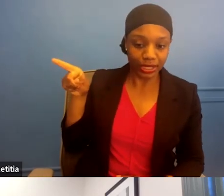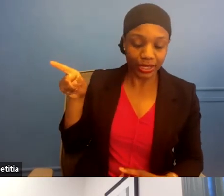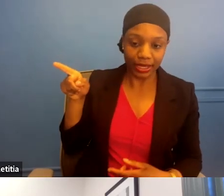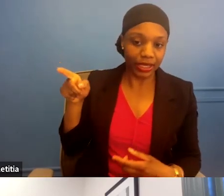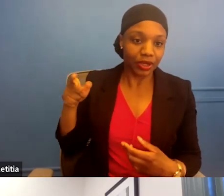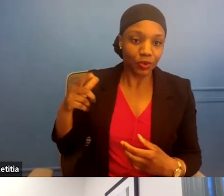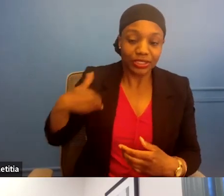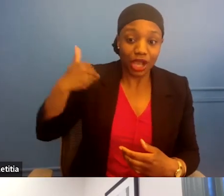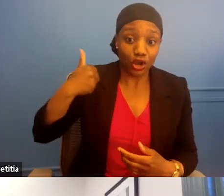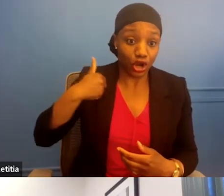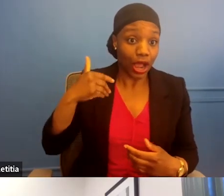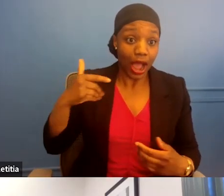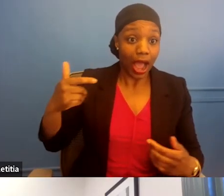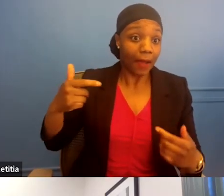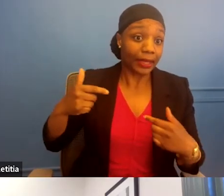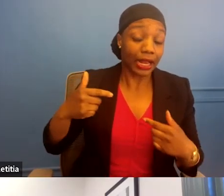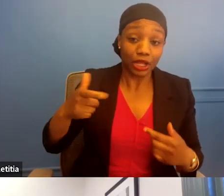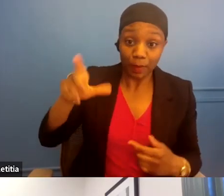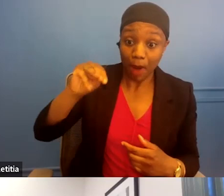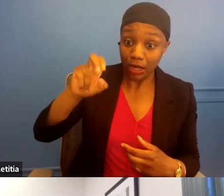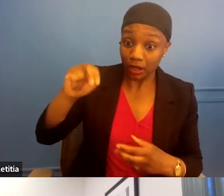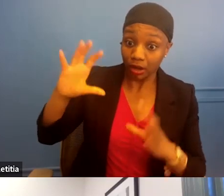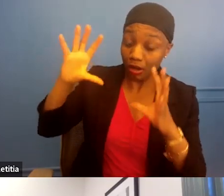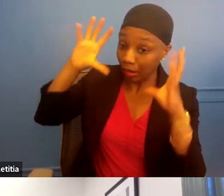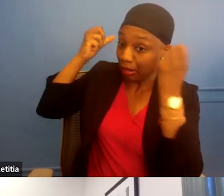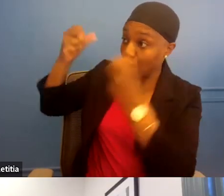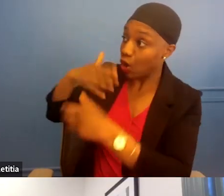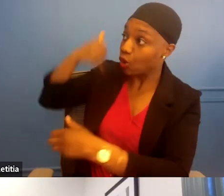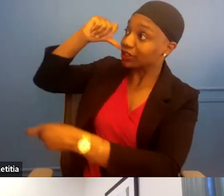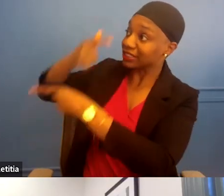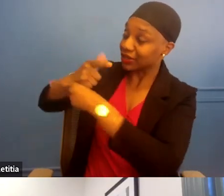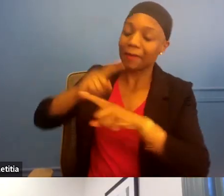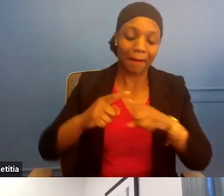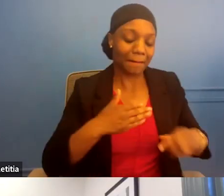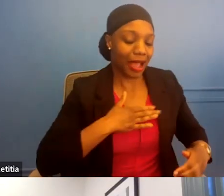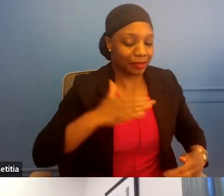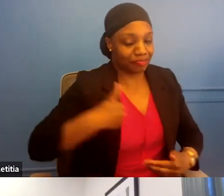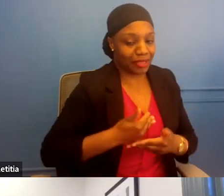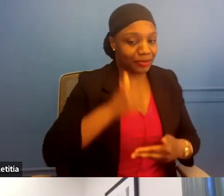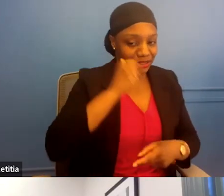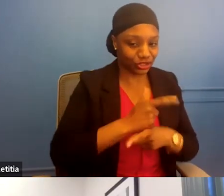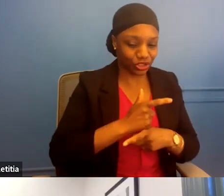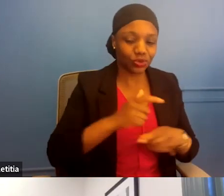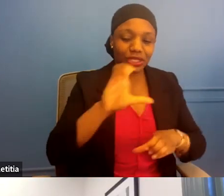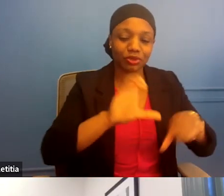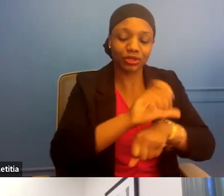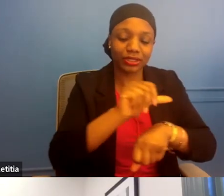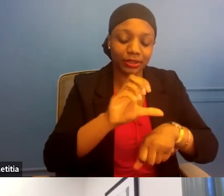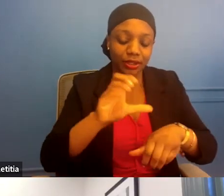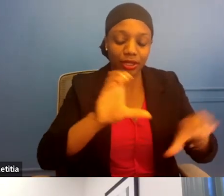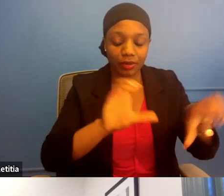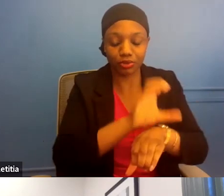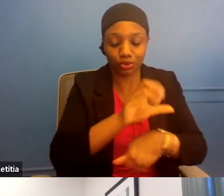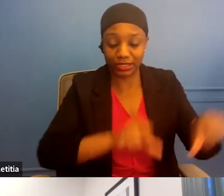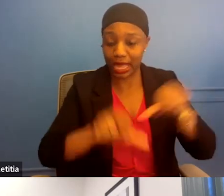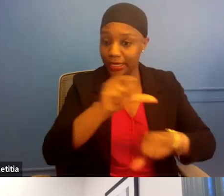sister, Monica, because almost like, but she ended up studying computer science and Asian studies and is now a force of to